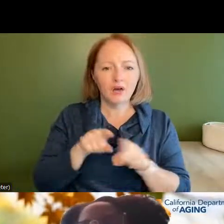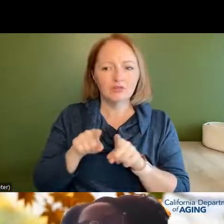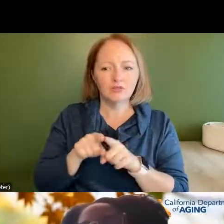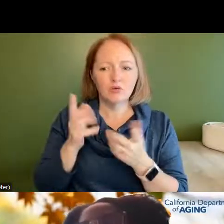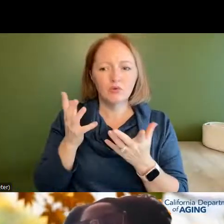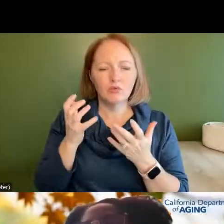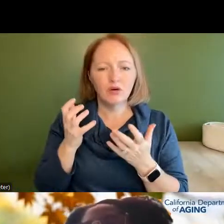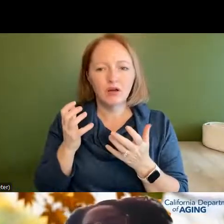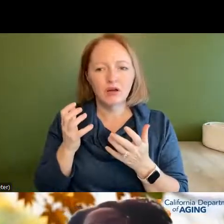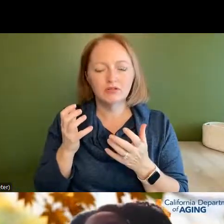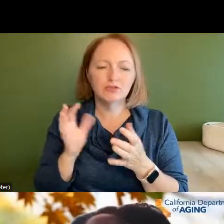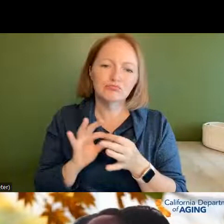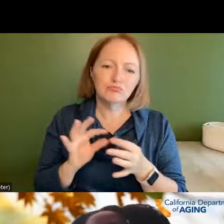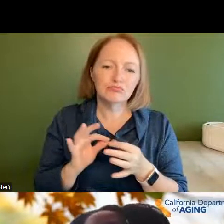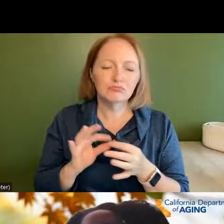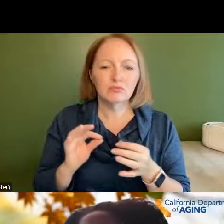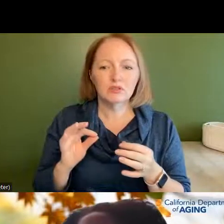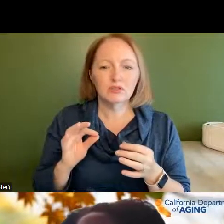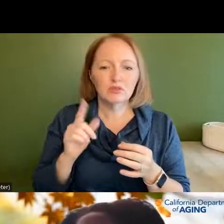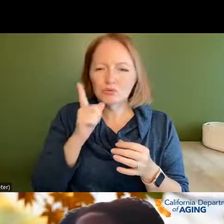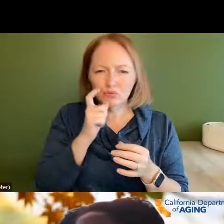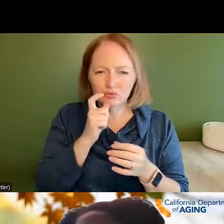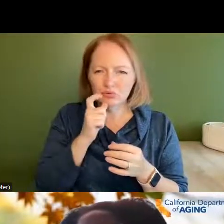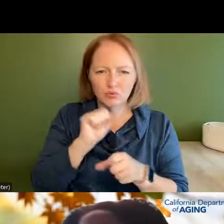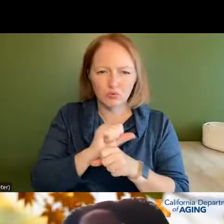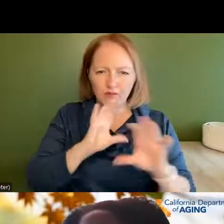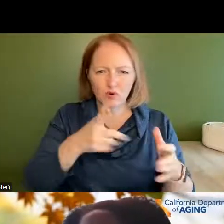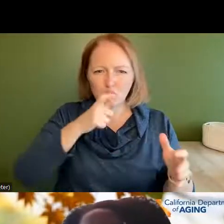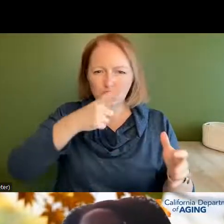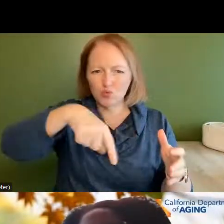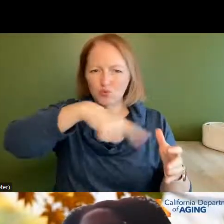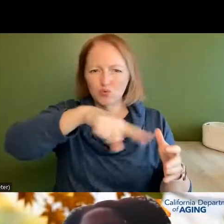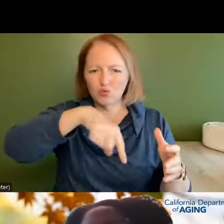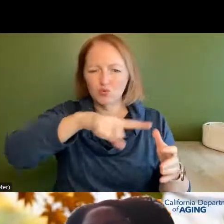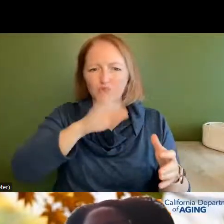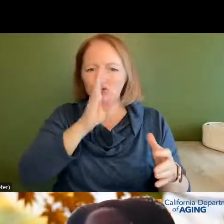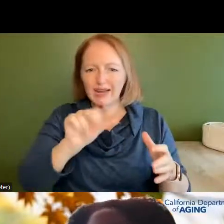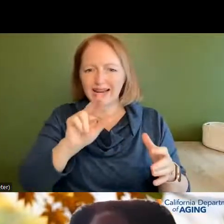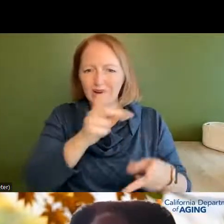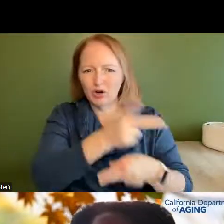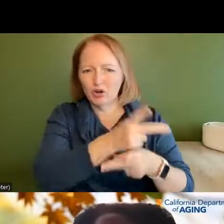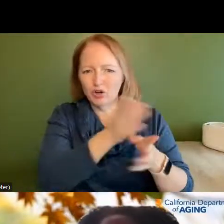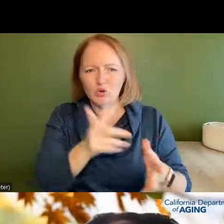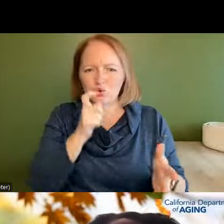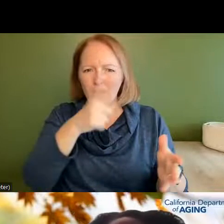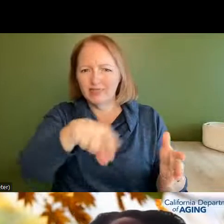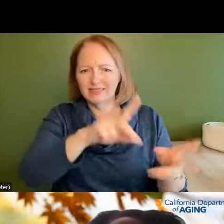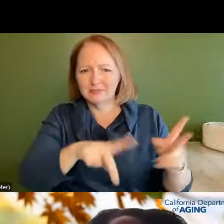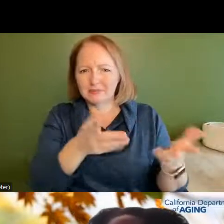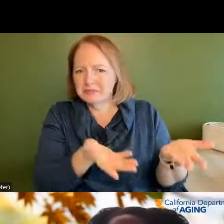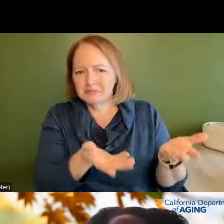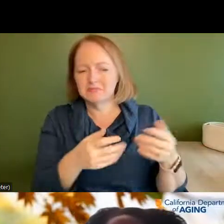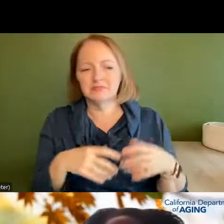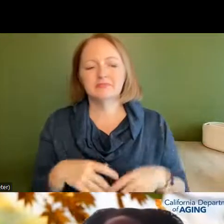want to talk about who the workforce is. When I talk about the direct care workforce, who are we talking about?